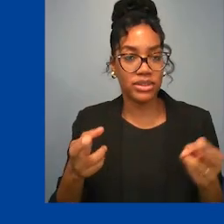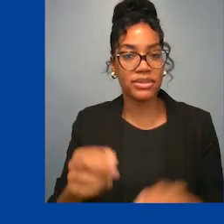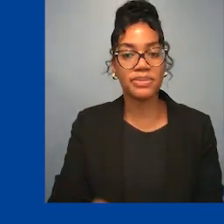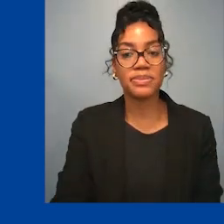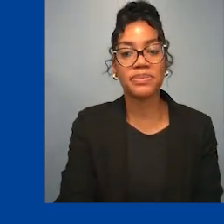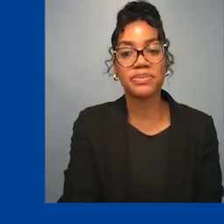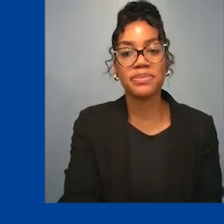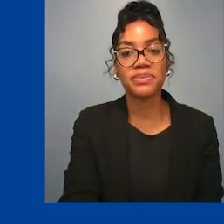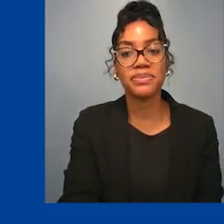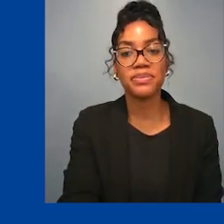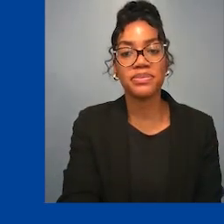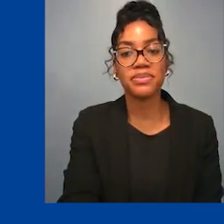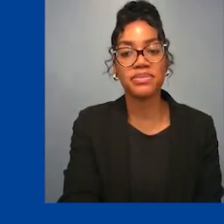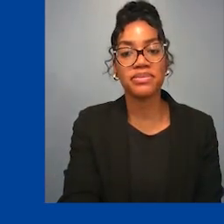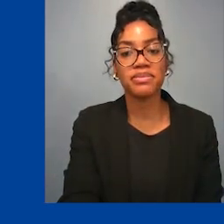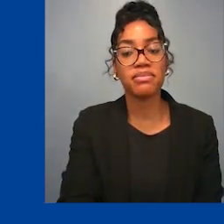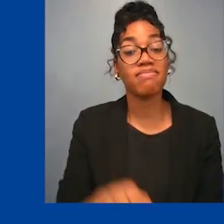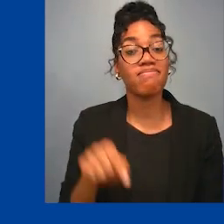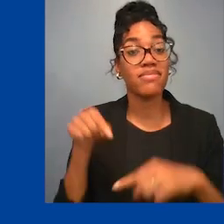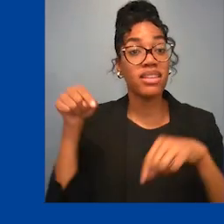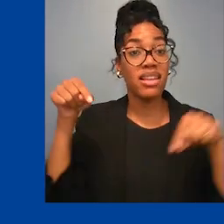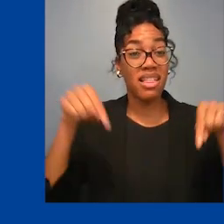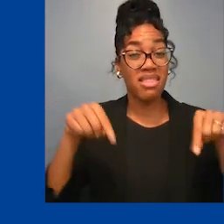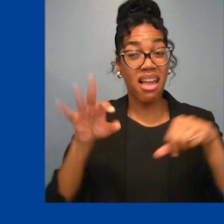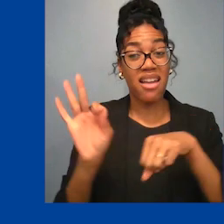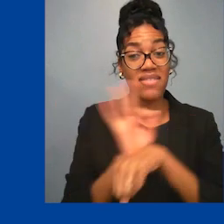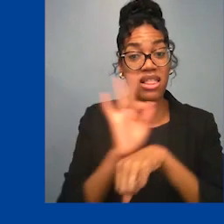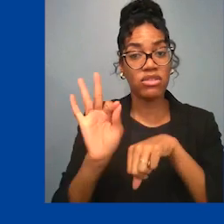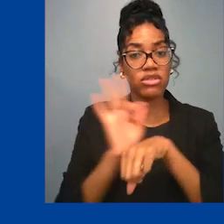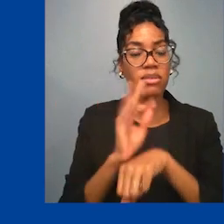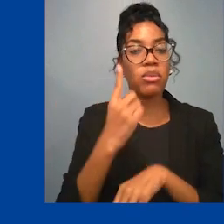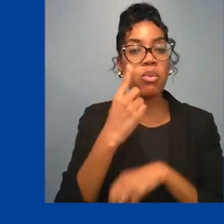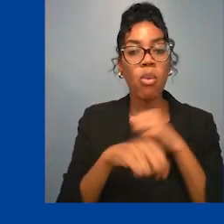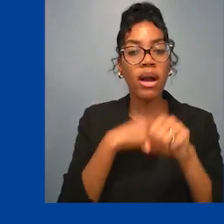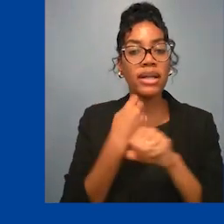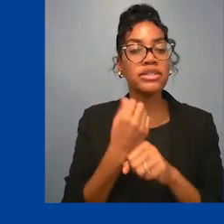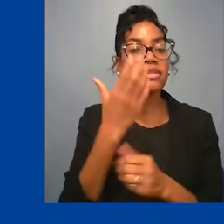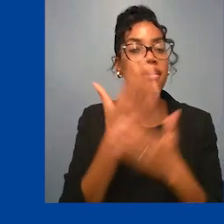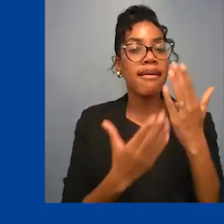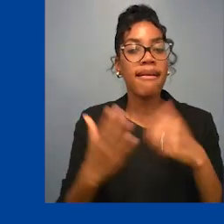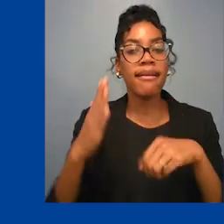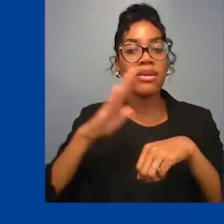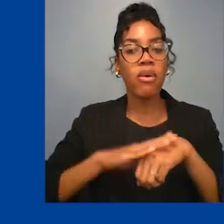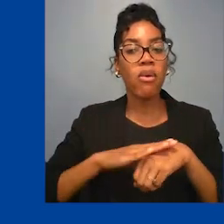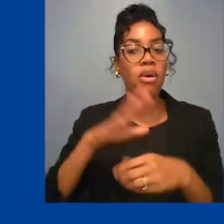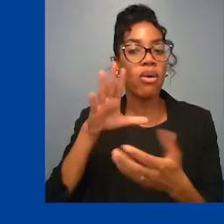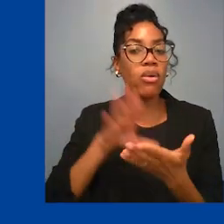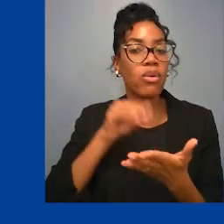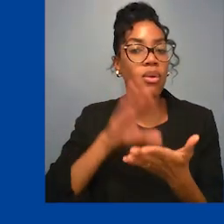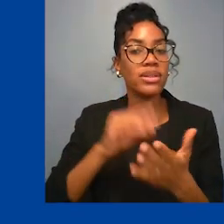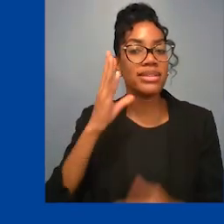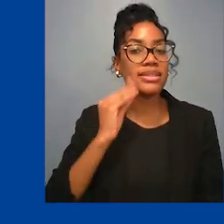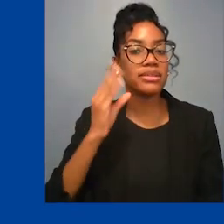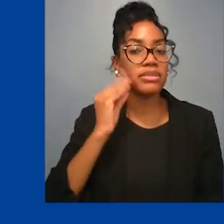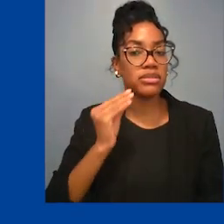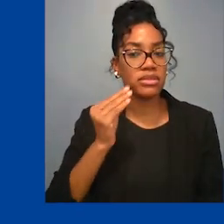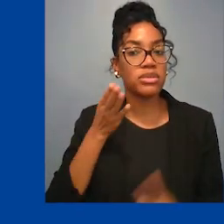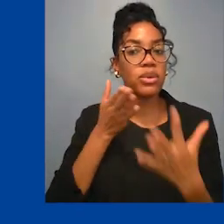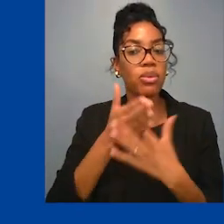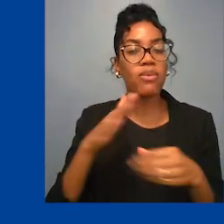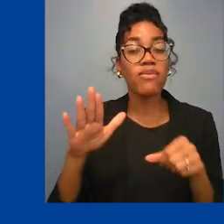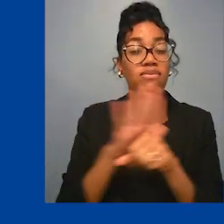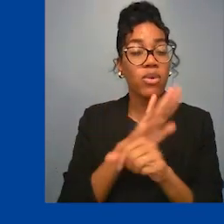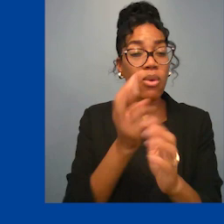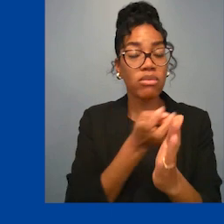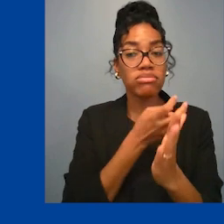The fellowship itself is a one-year, hands-on learning experience through a fully immersive work experience within the Washington, D.C.